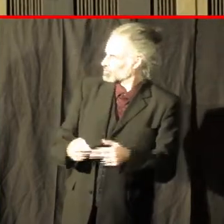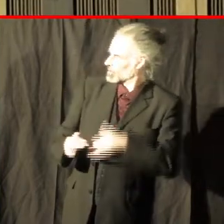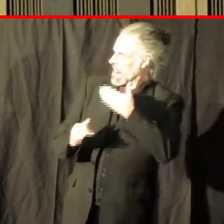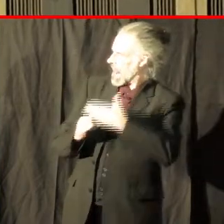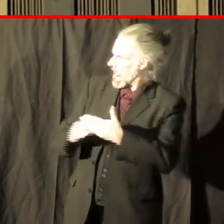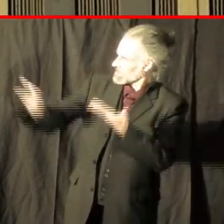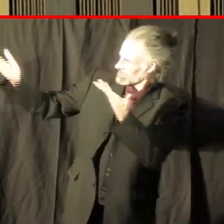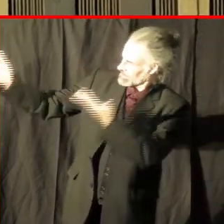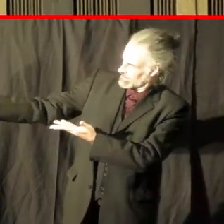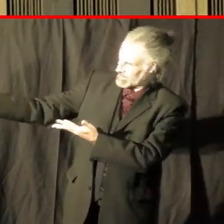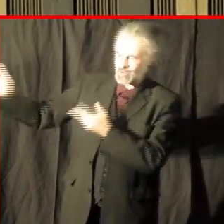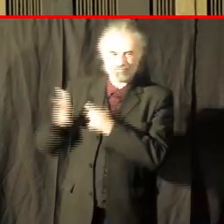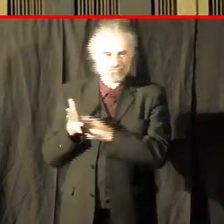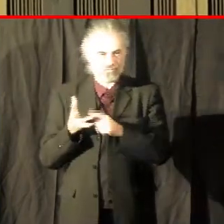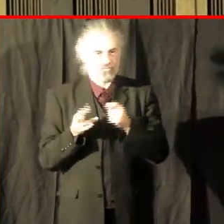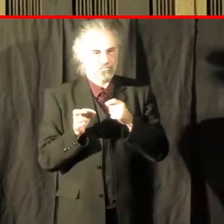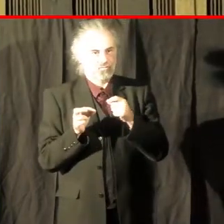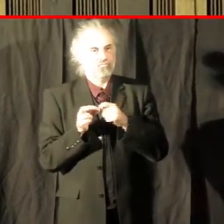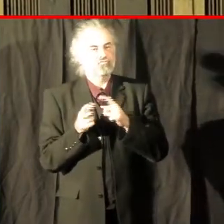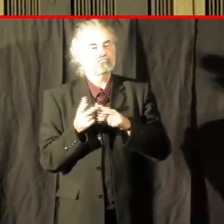g'day.